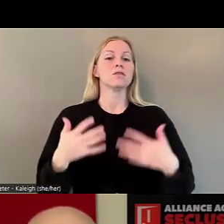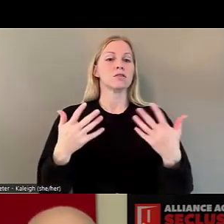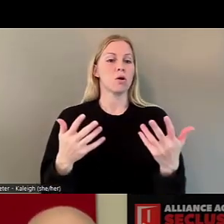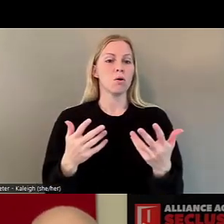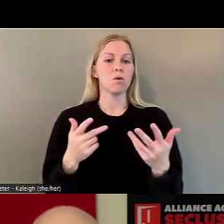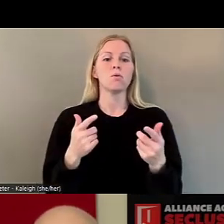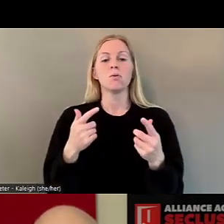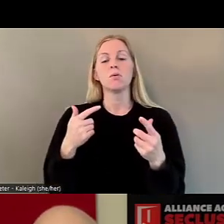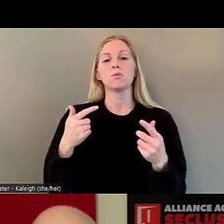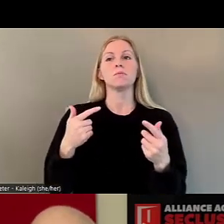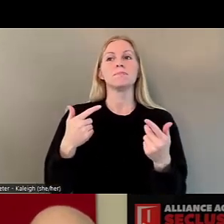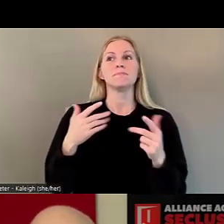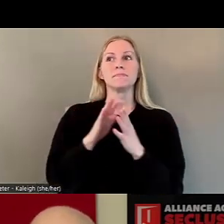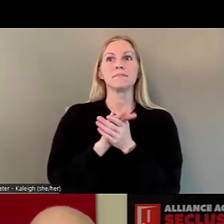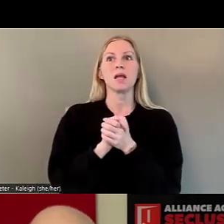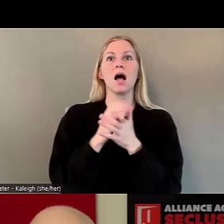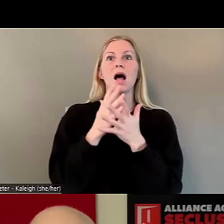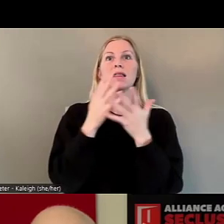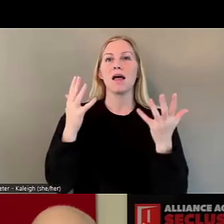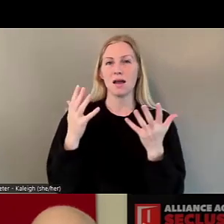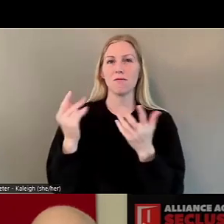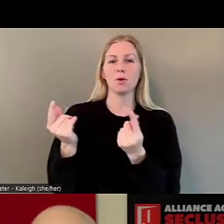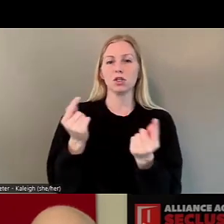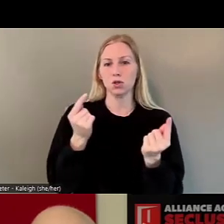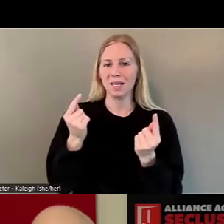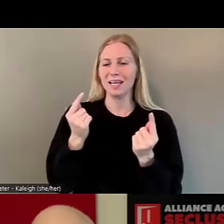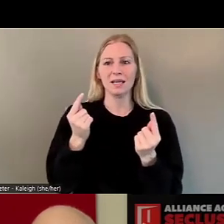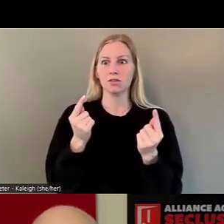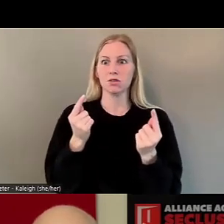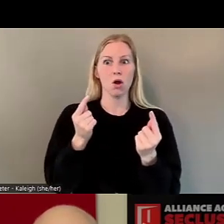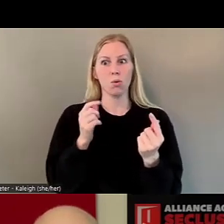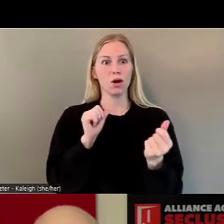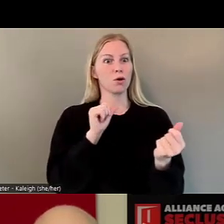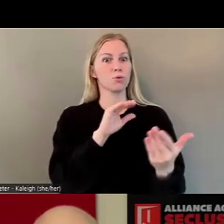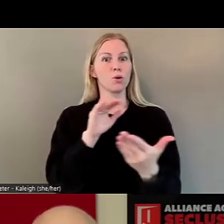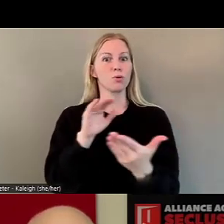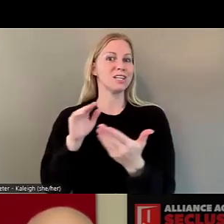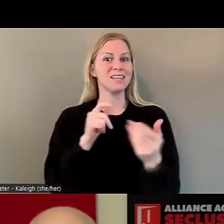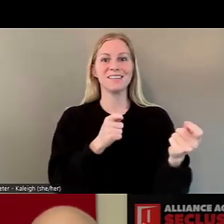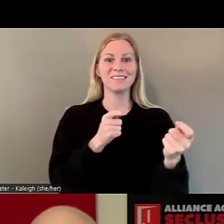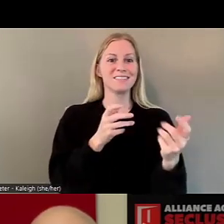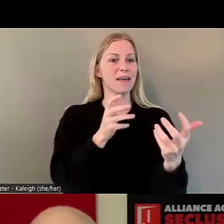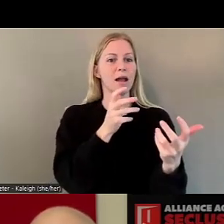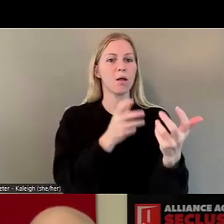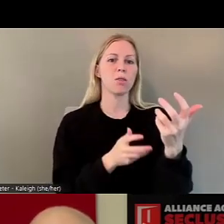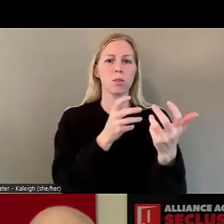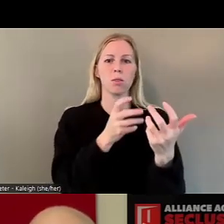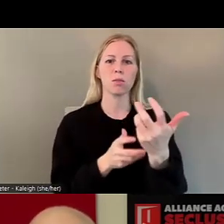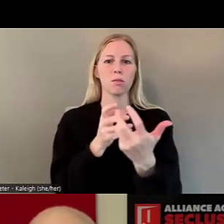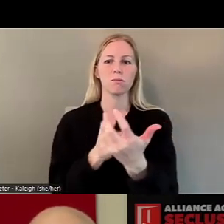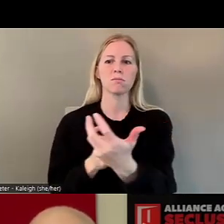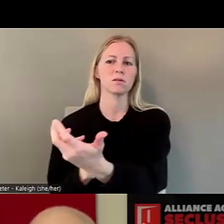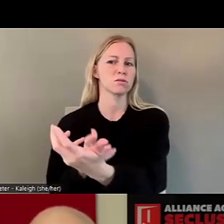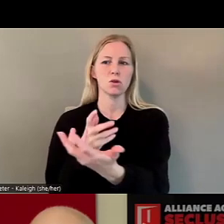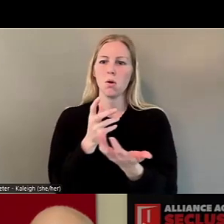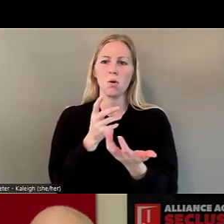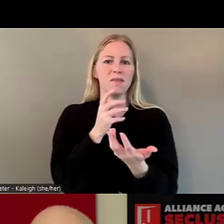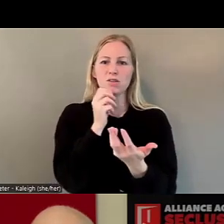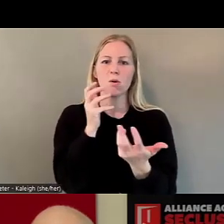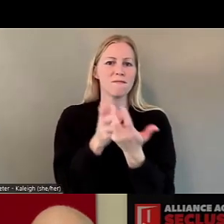where much of what we're doing is not working for certain kids. Much of what we're doing in many